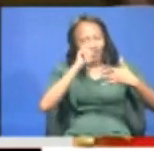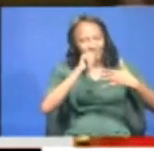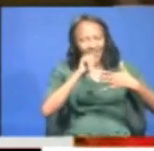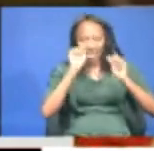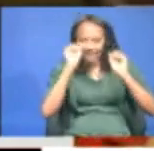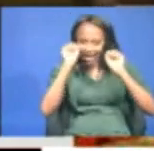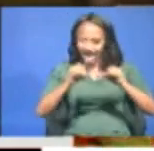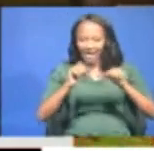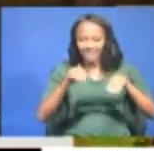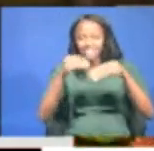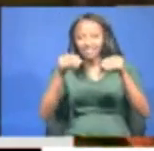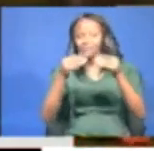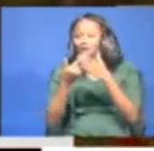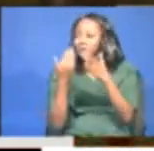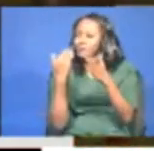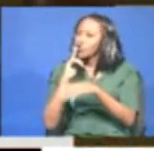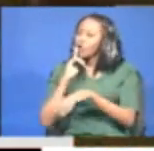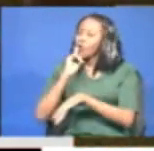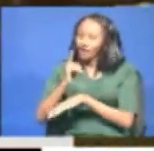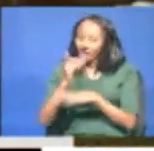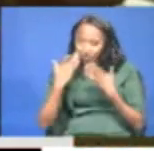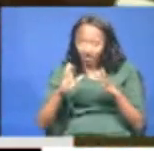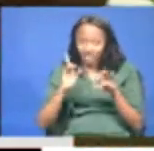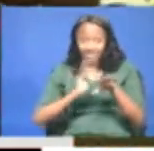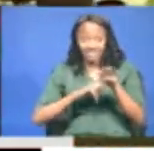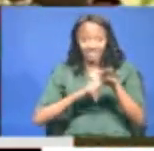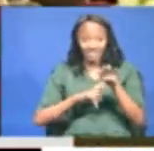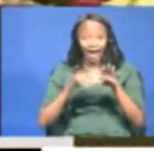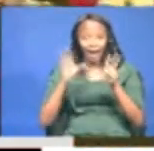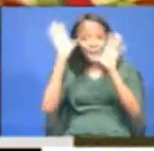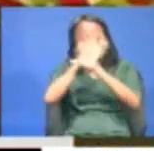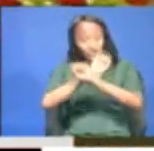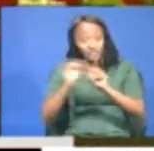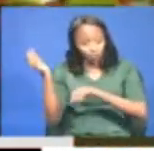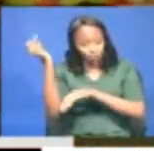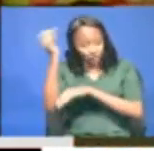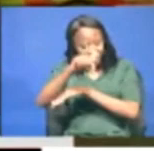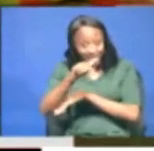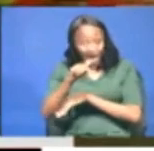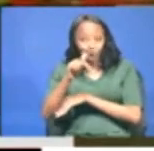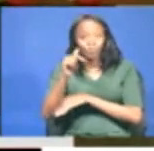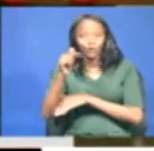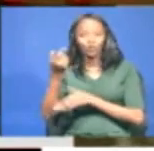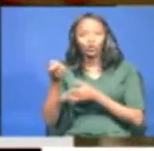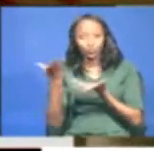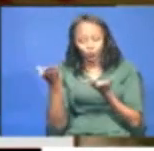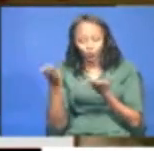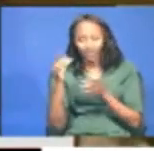And when the president comes around to the Sagana State Lodge, I'll request him to come and take tea with you.